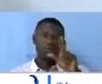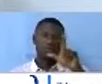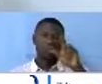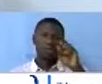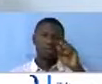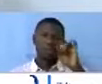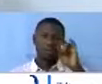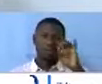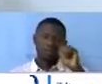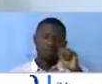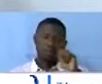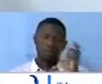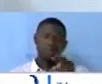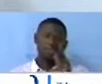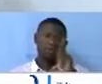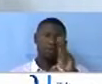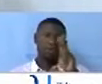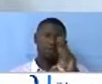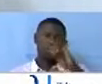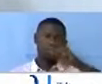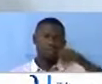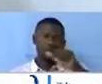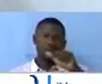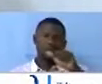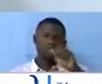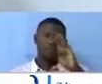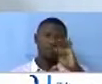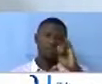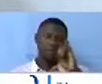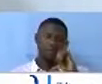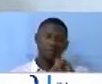Jase. And who else?